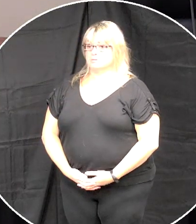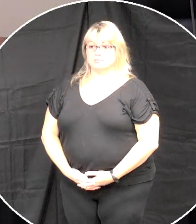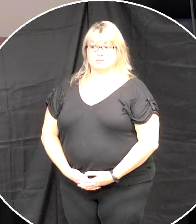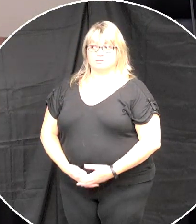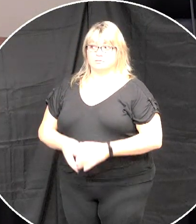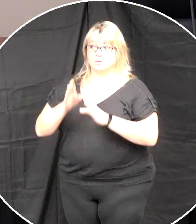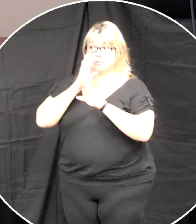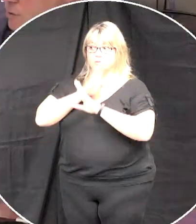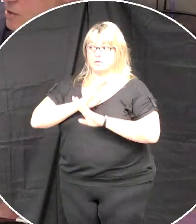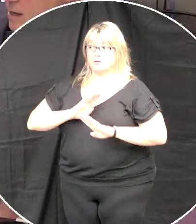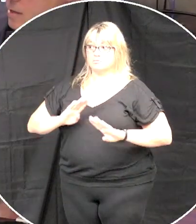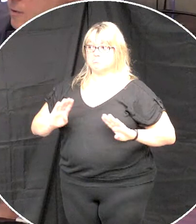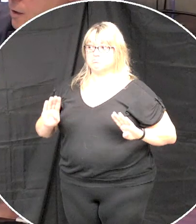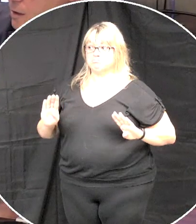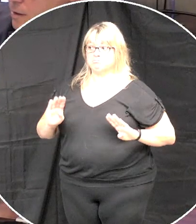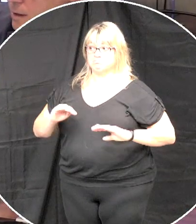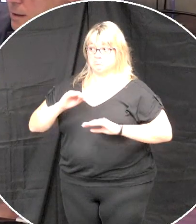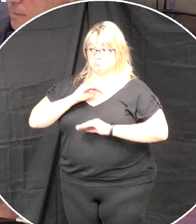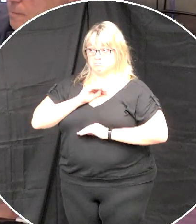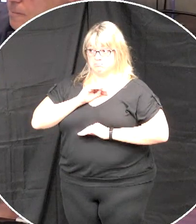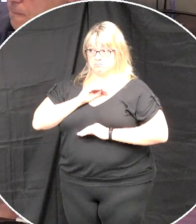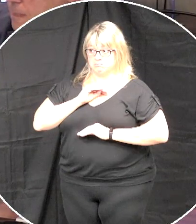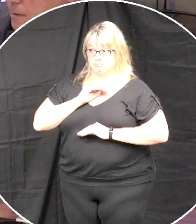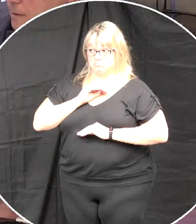Okay, seeing that everyone is satisfied,